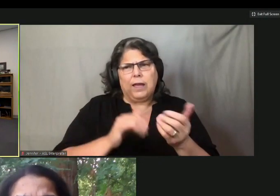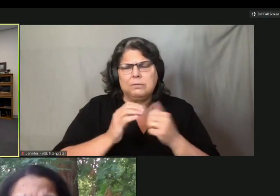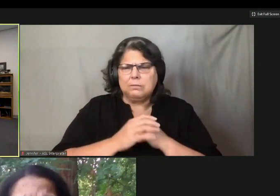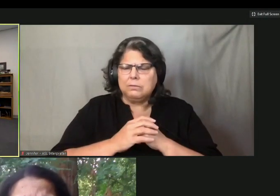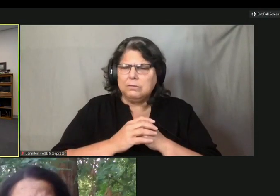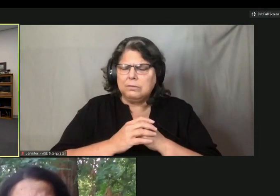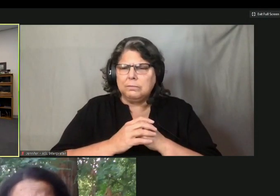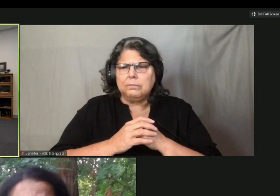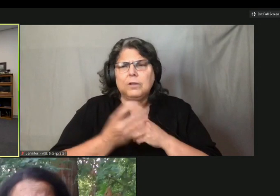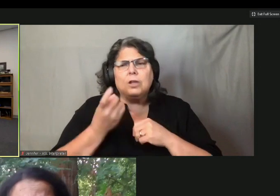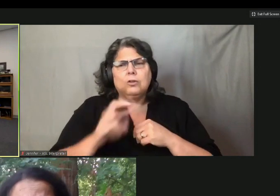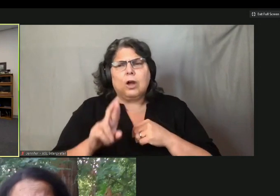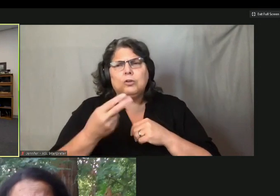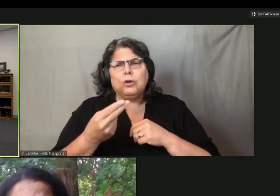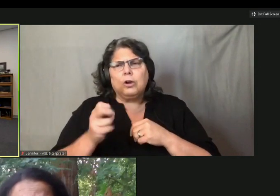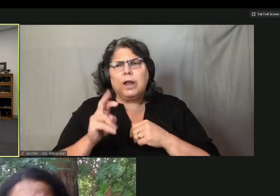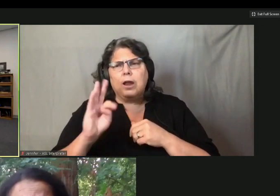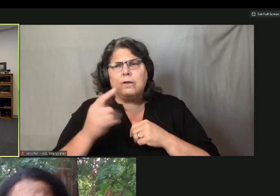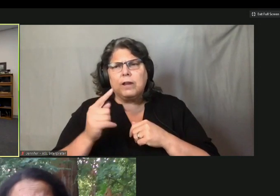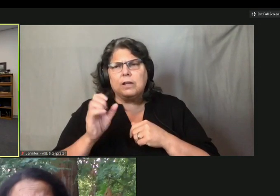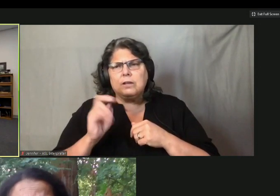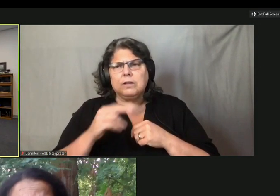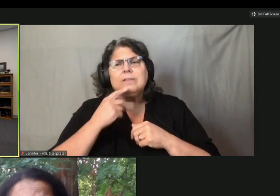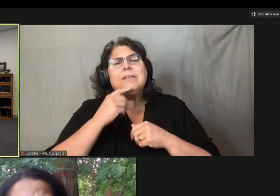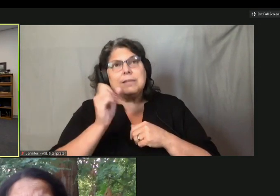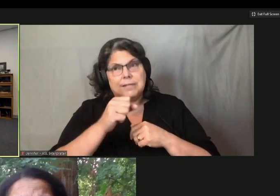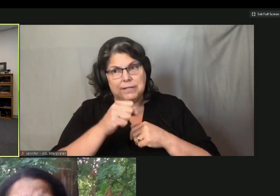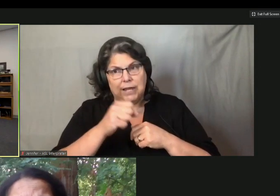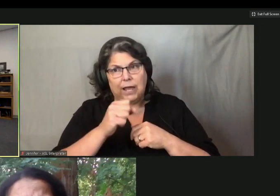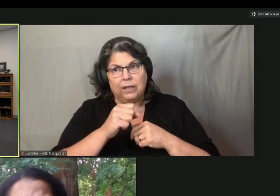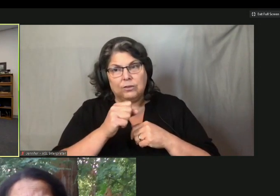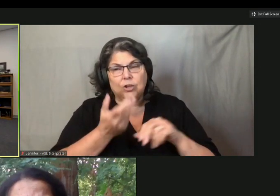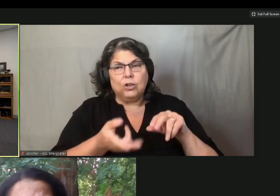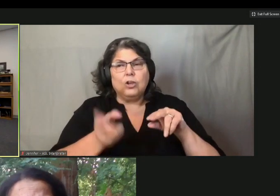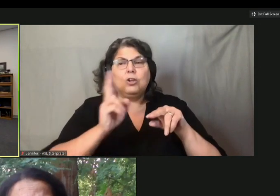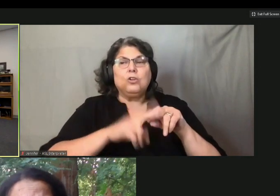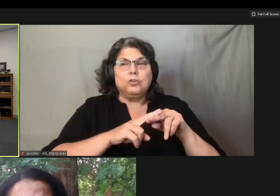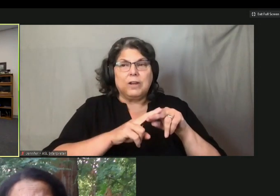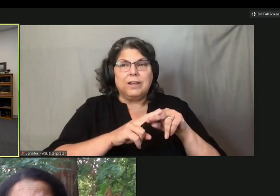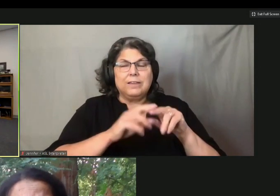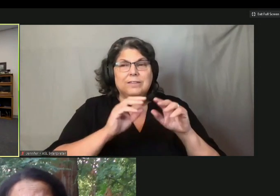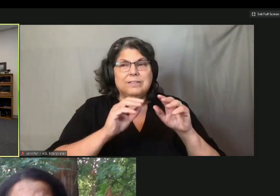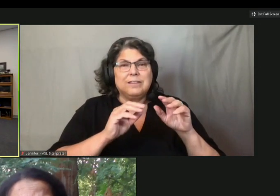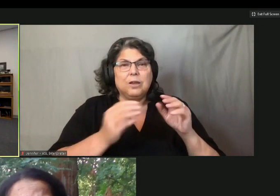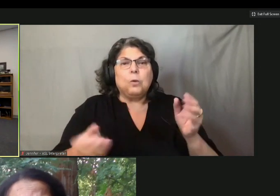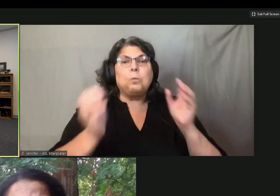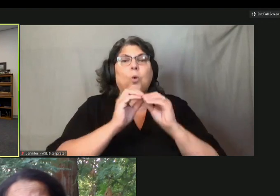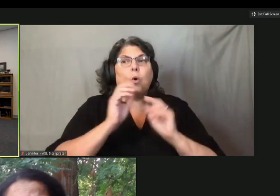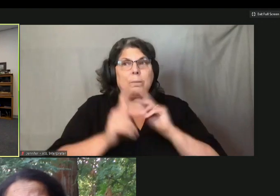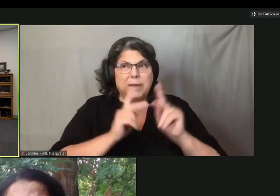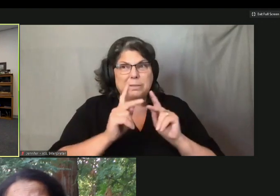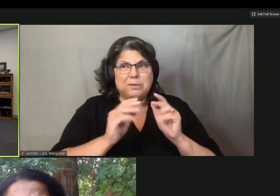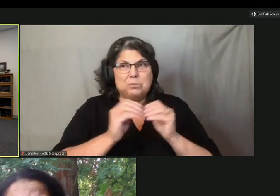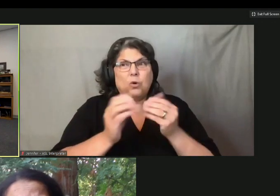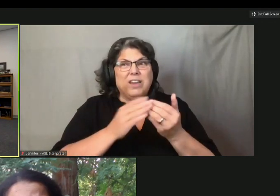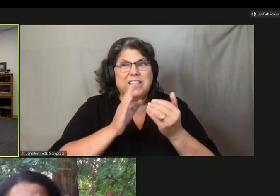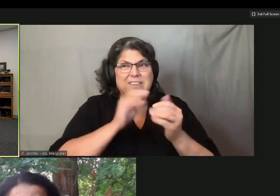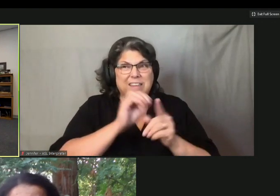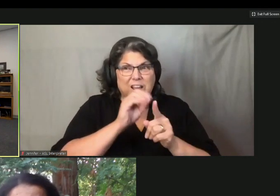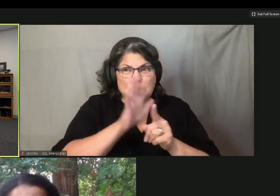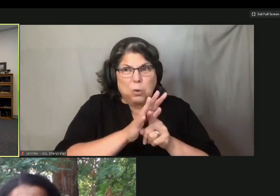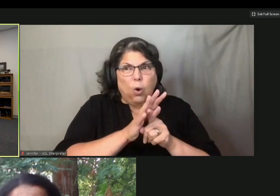I would add, Martin, the fact that you increase the population base to this exposure rate, you're going to see